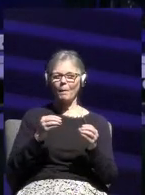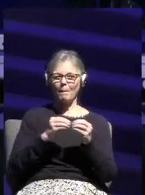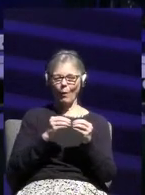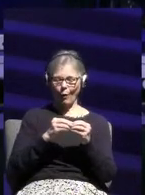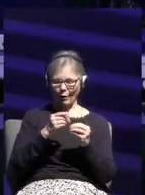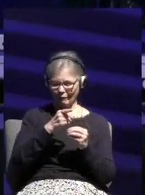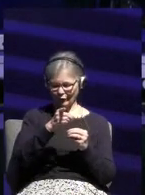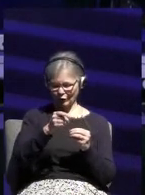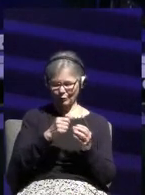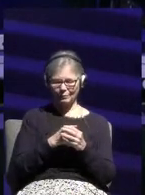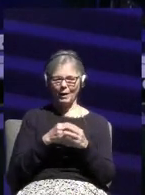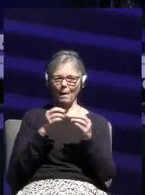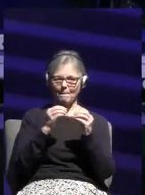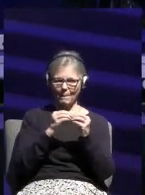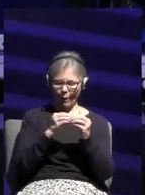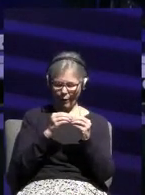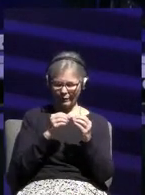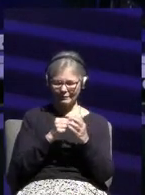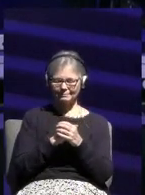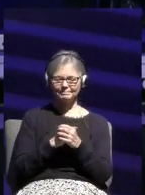There's more.